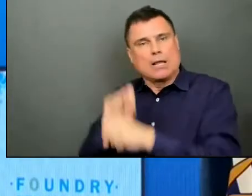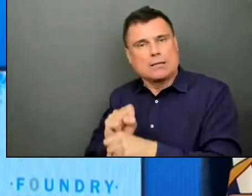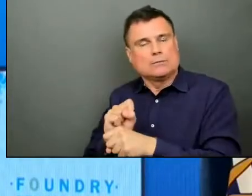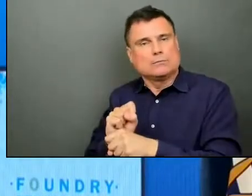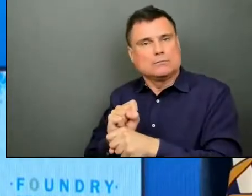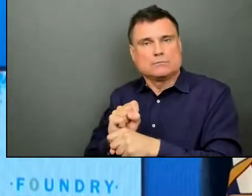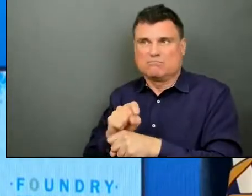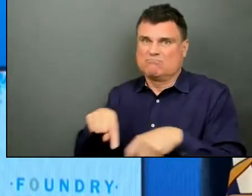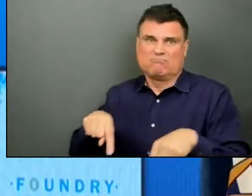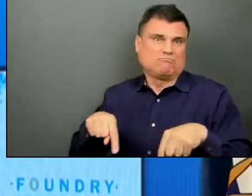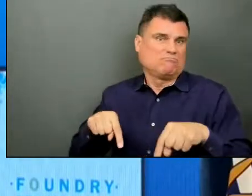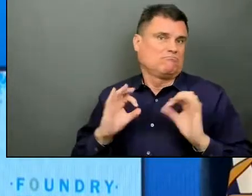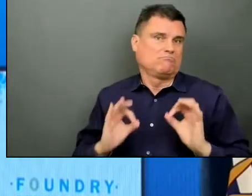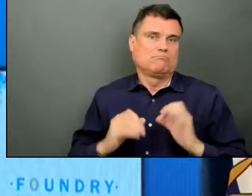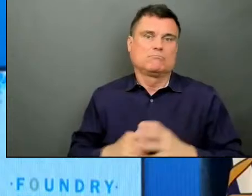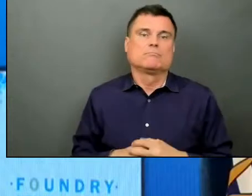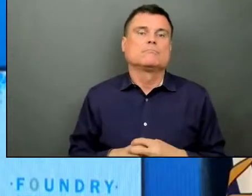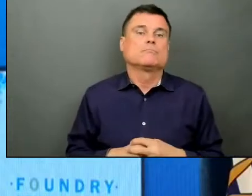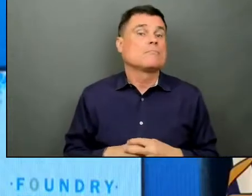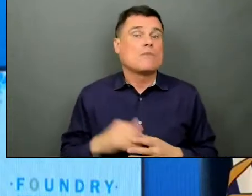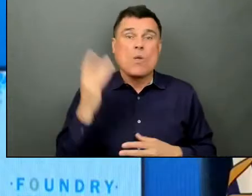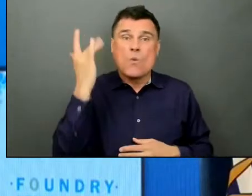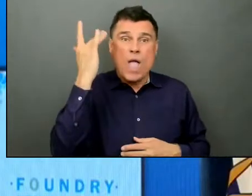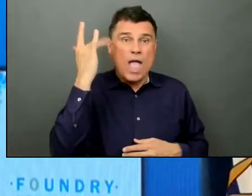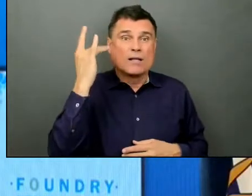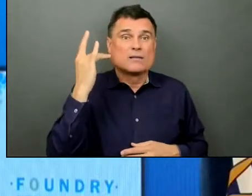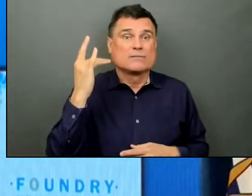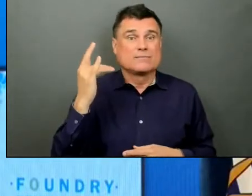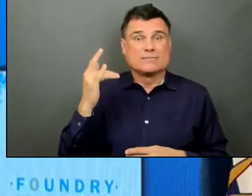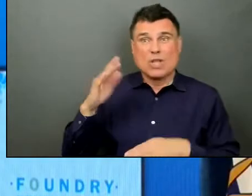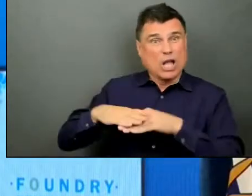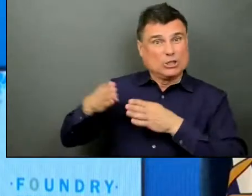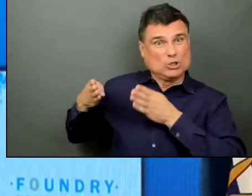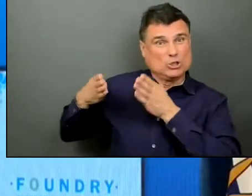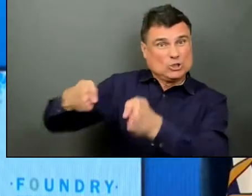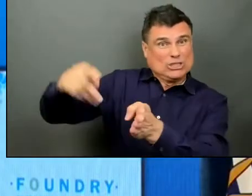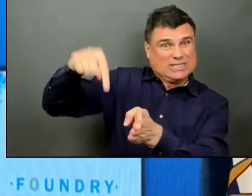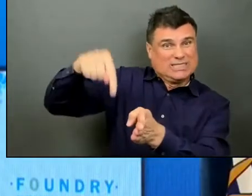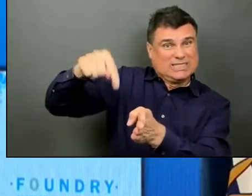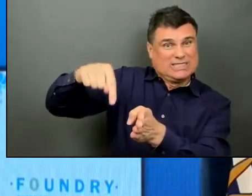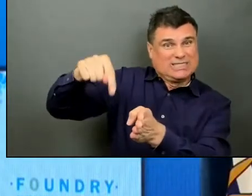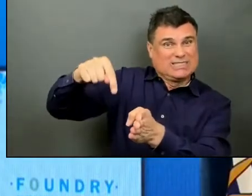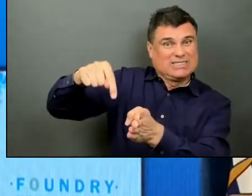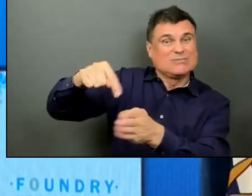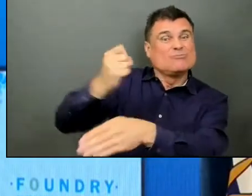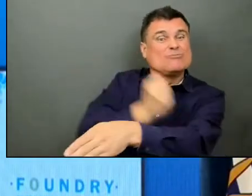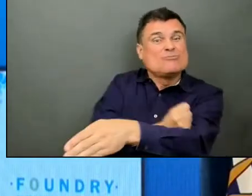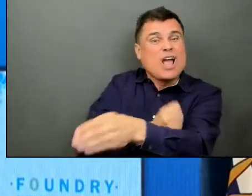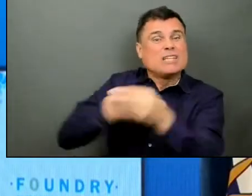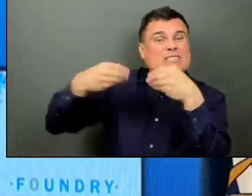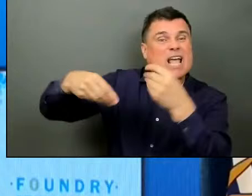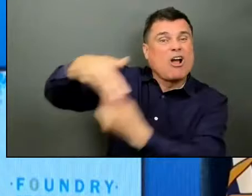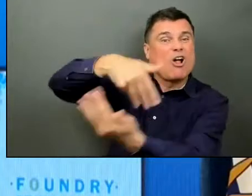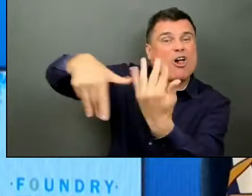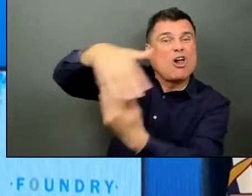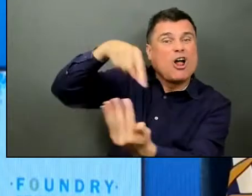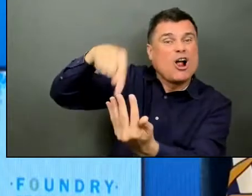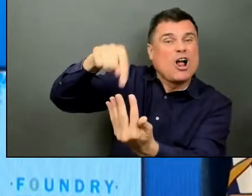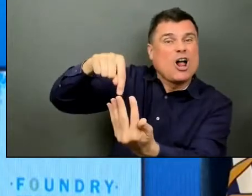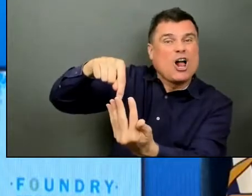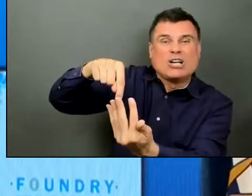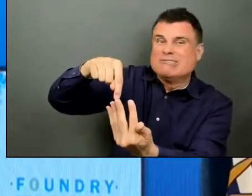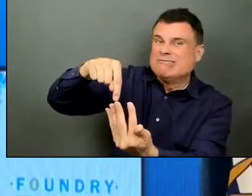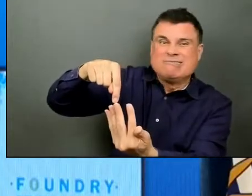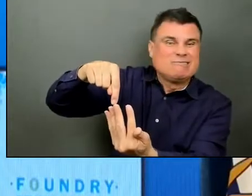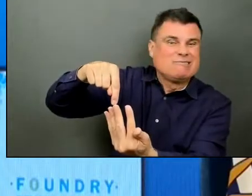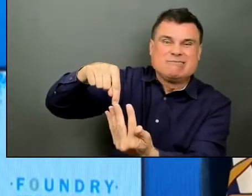The toxicity of the drug supply that has just become so much more life-taking, life-ending